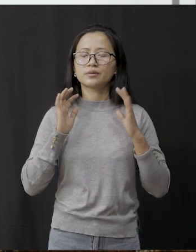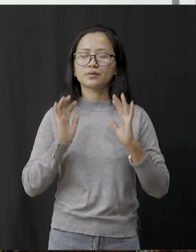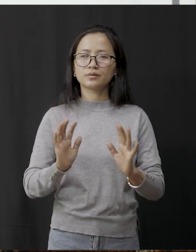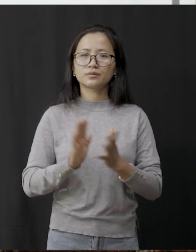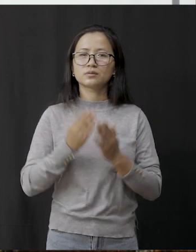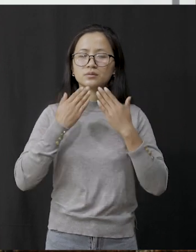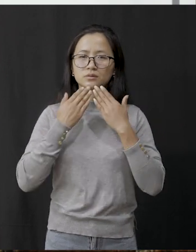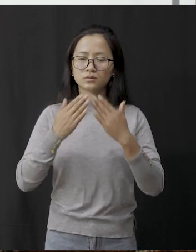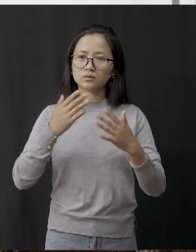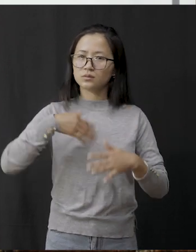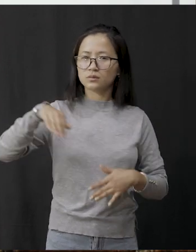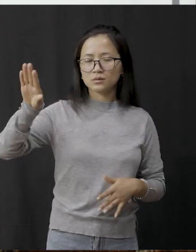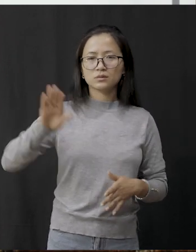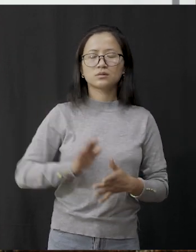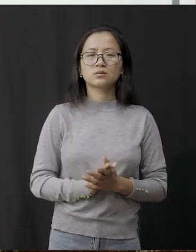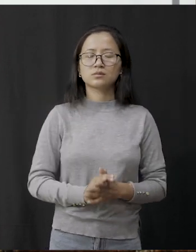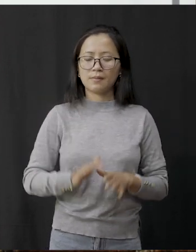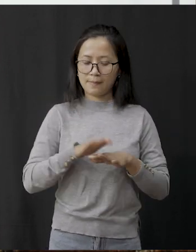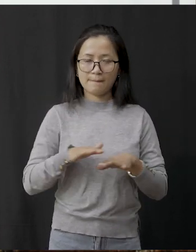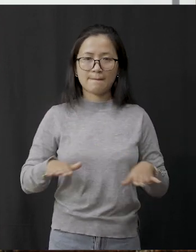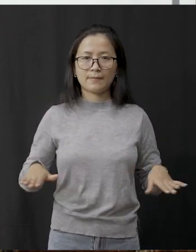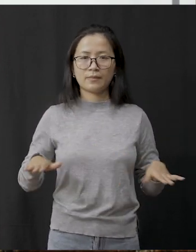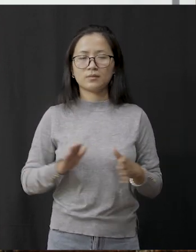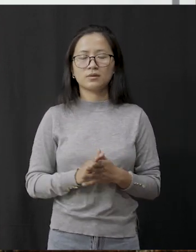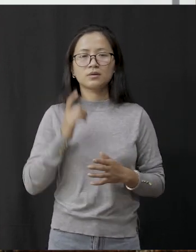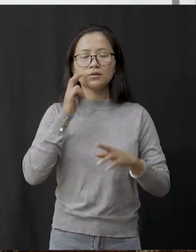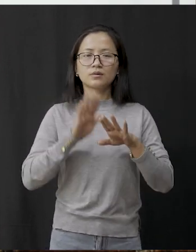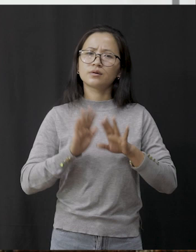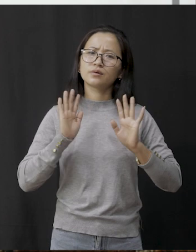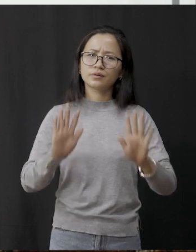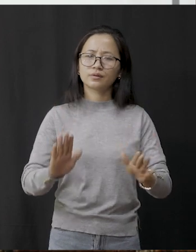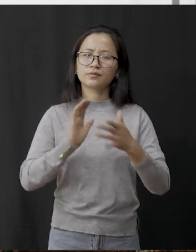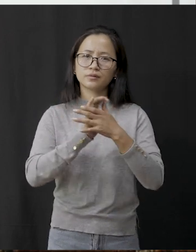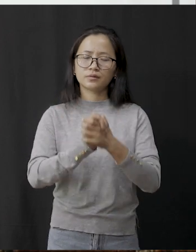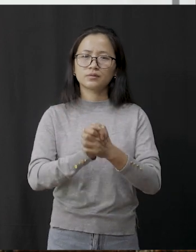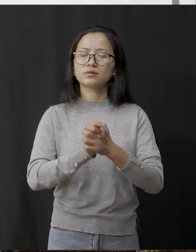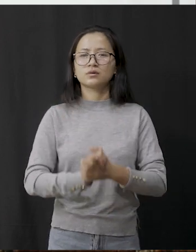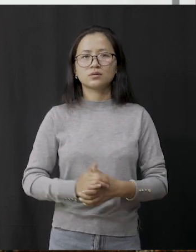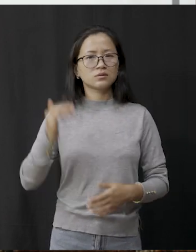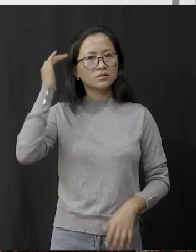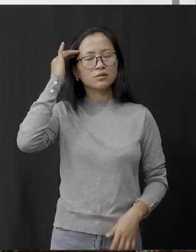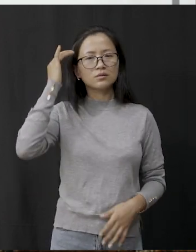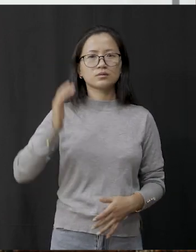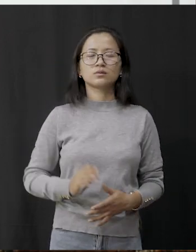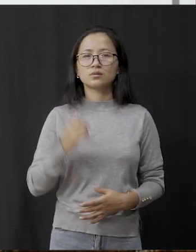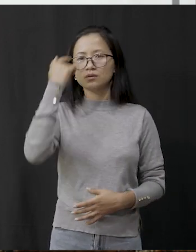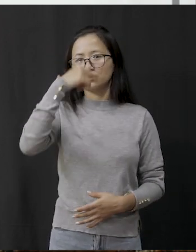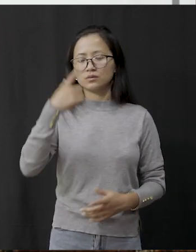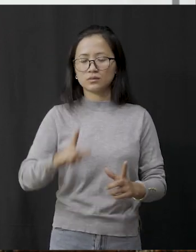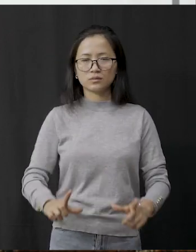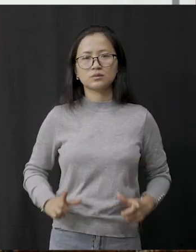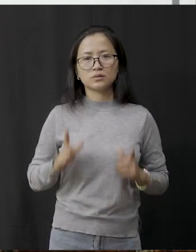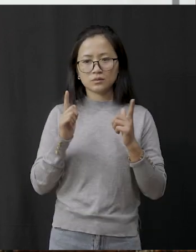school. Okay? Now students, if you have any friends that you know that who